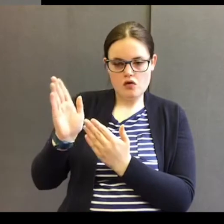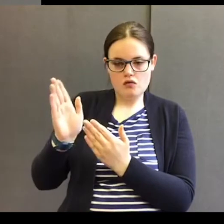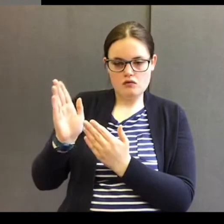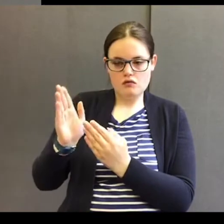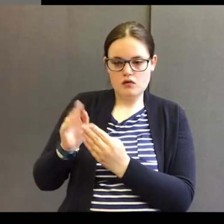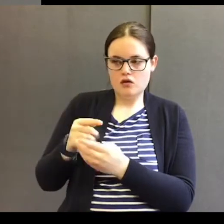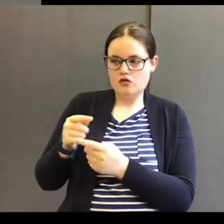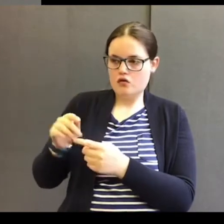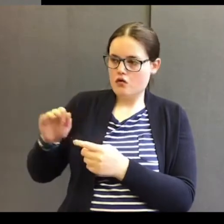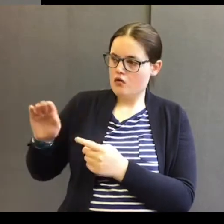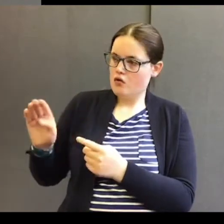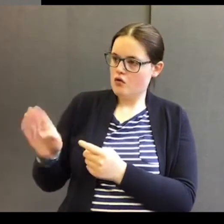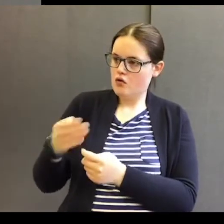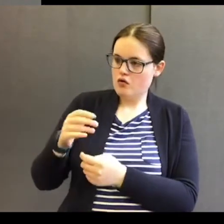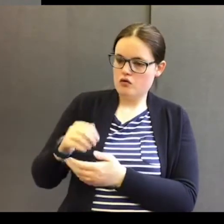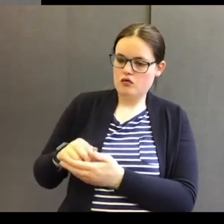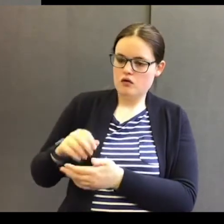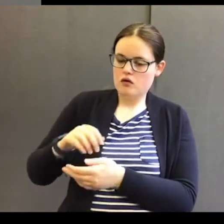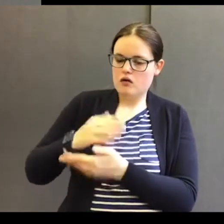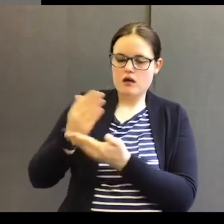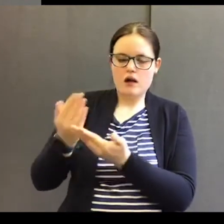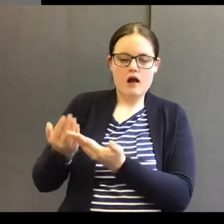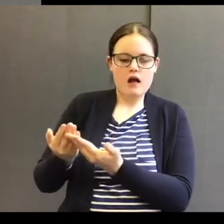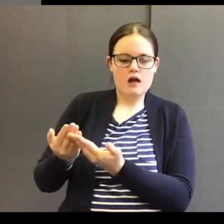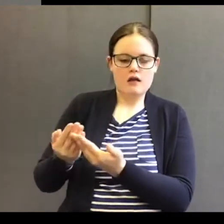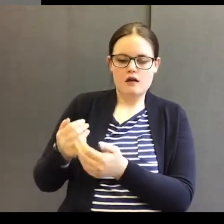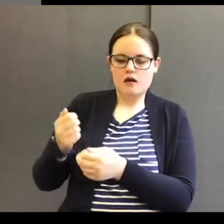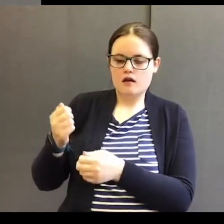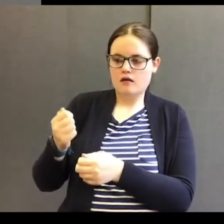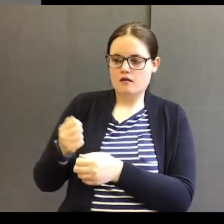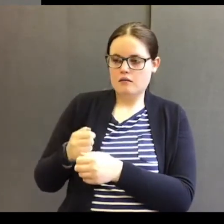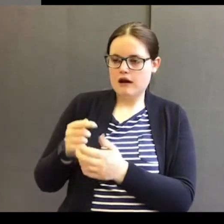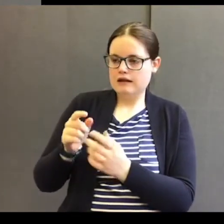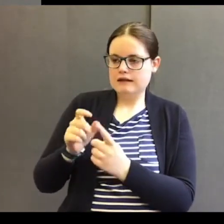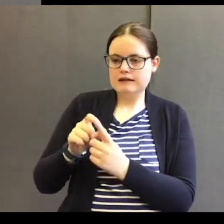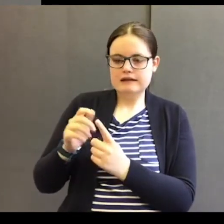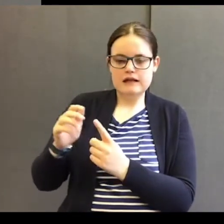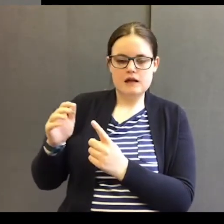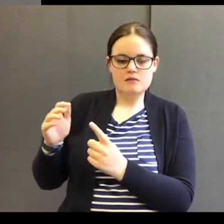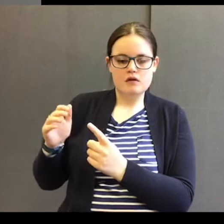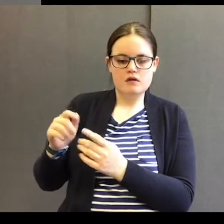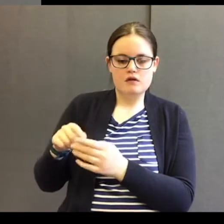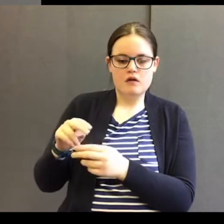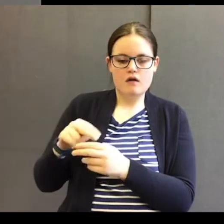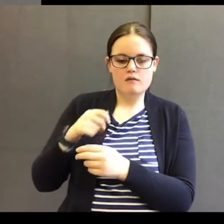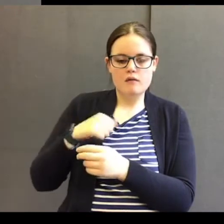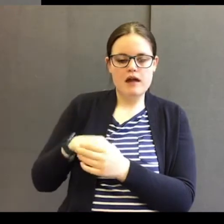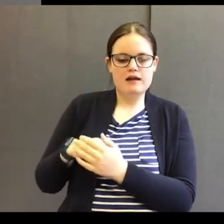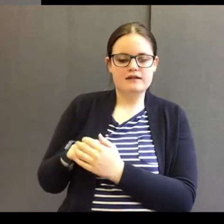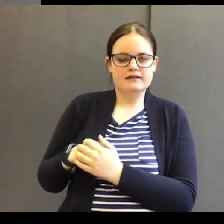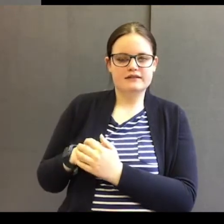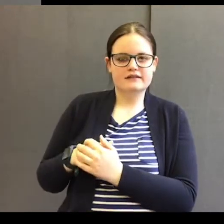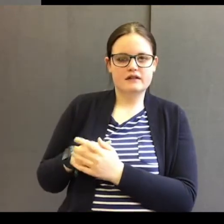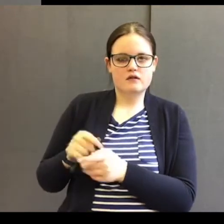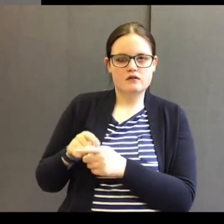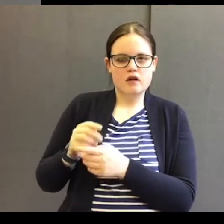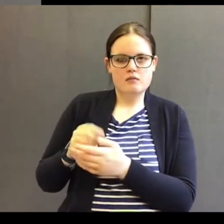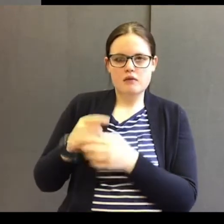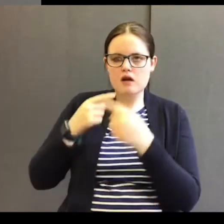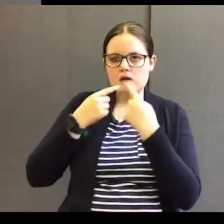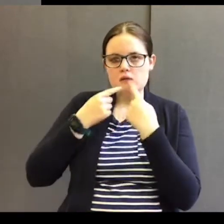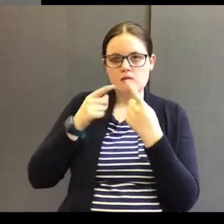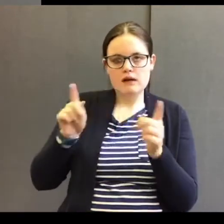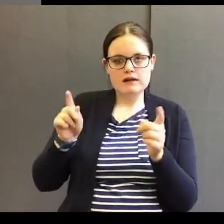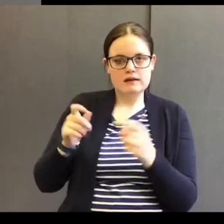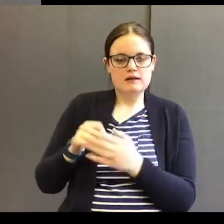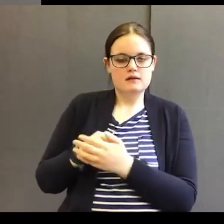Go unto all the earth and make disciples of men and